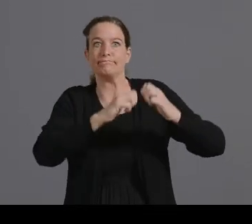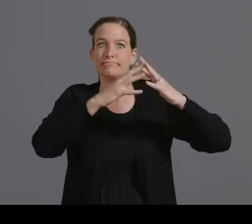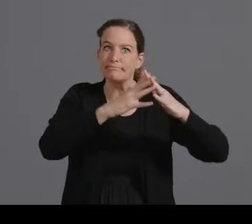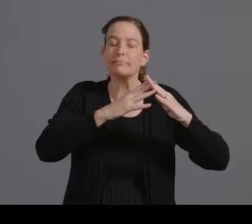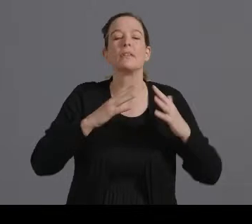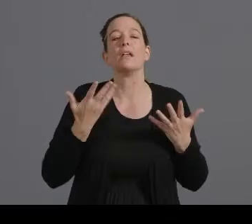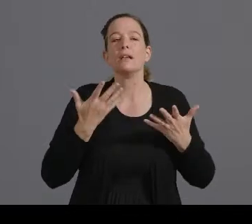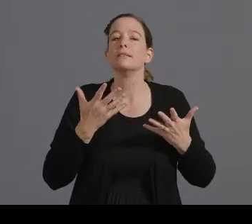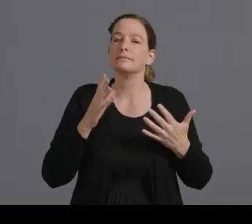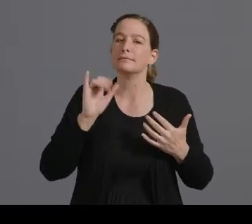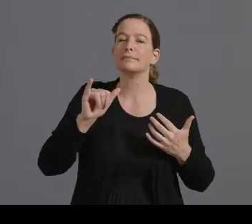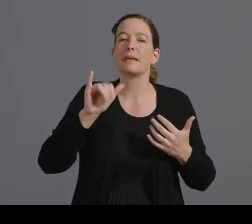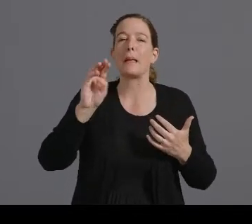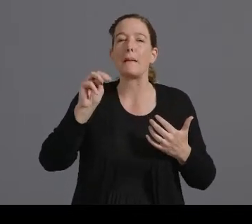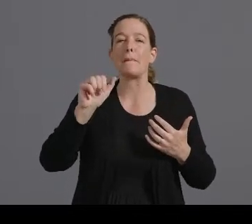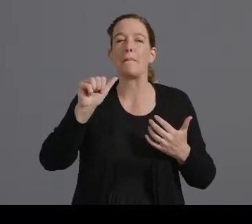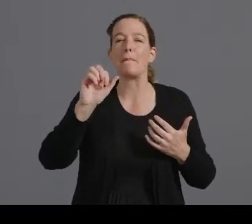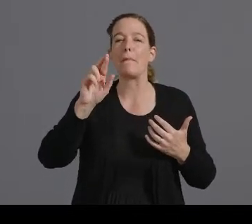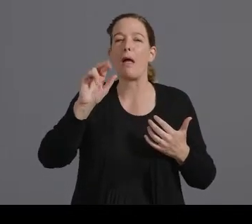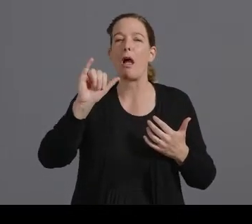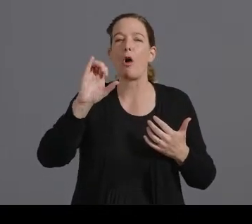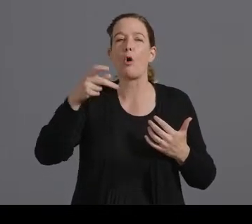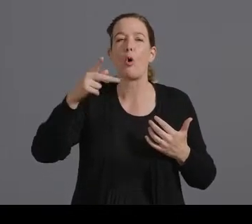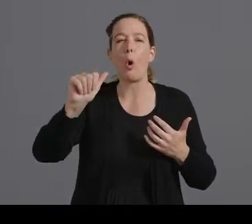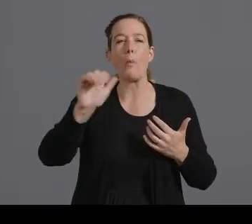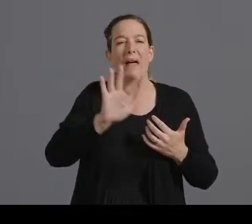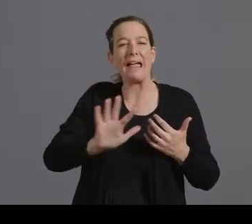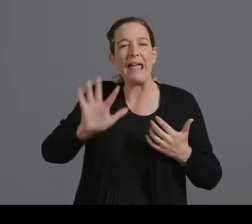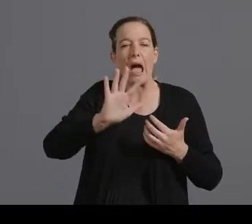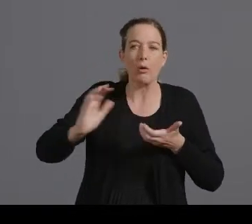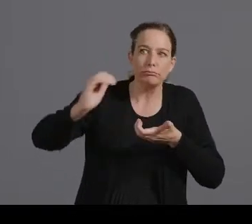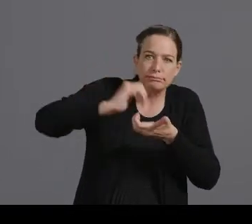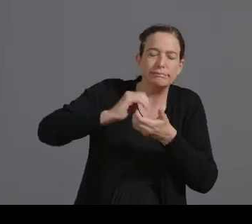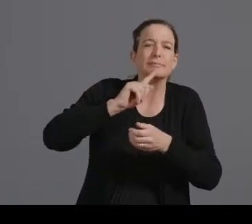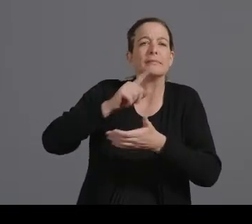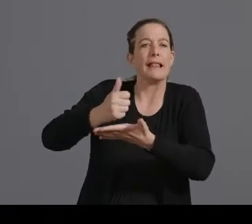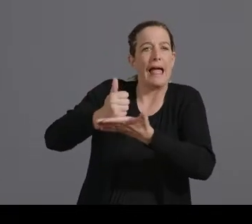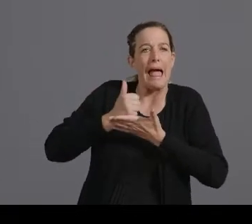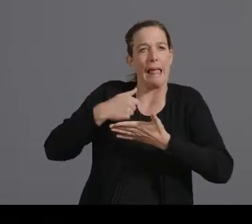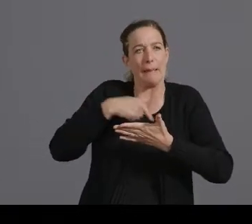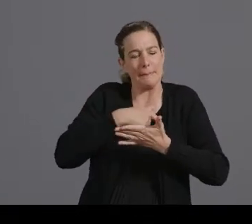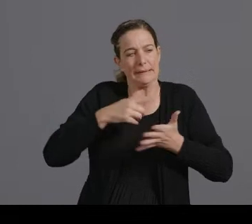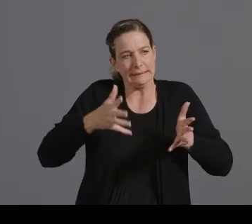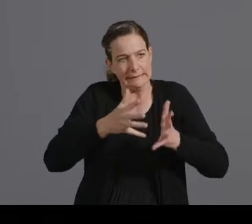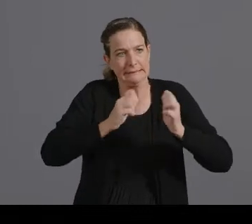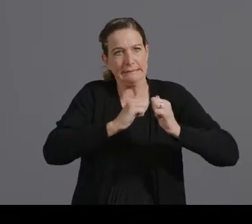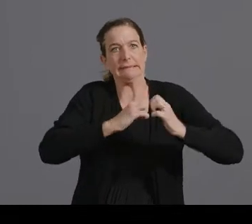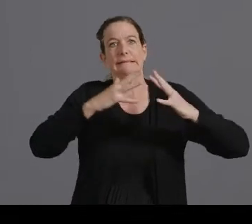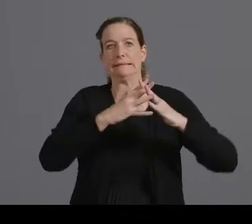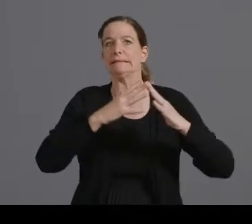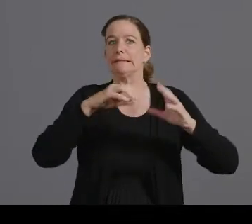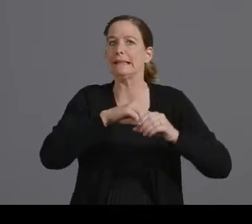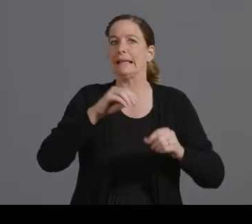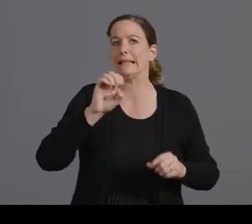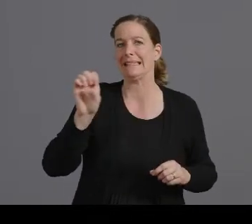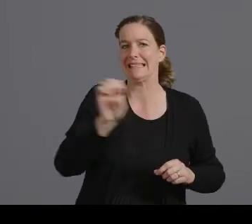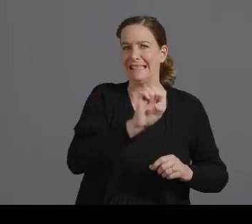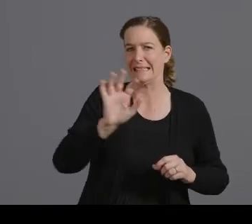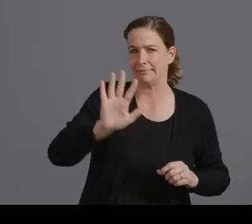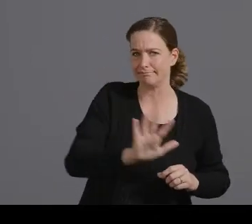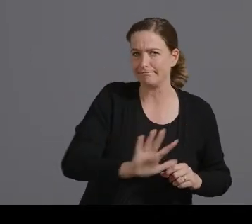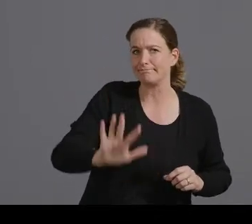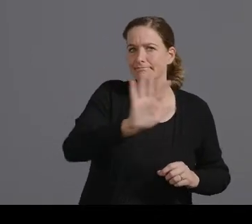for us to continue serving the East Valley. And so that has been very successful. We continue with